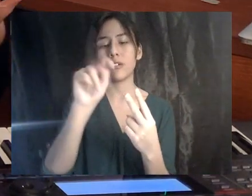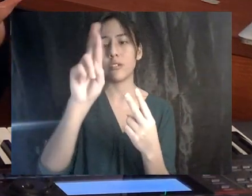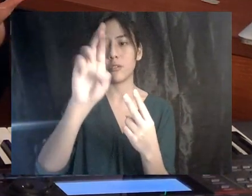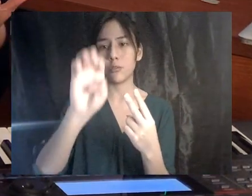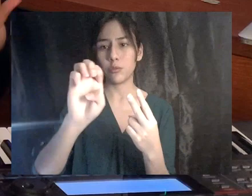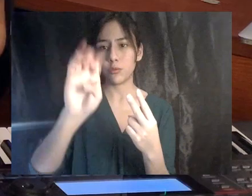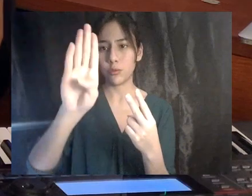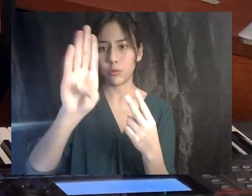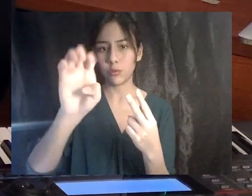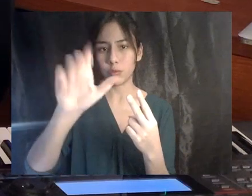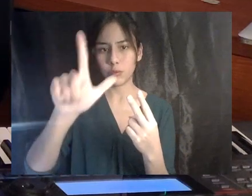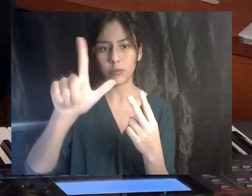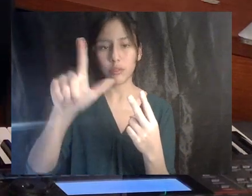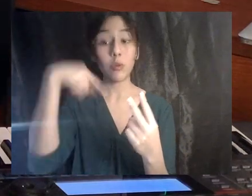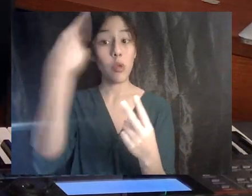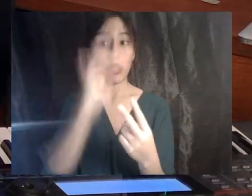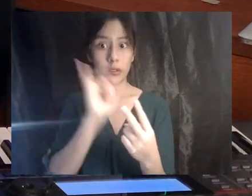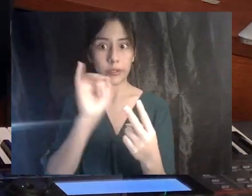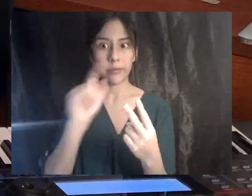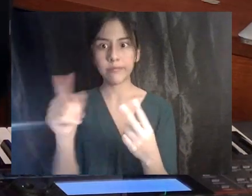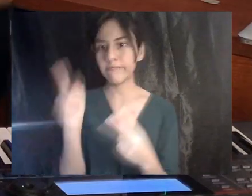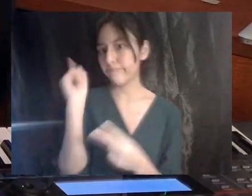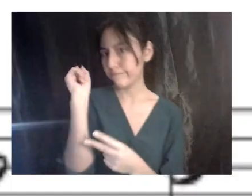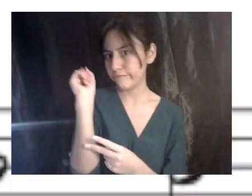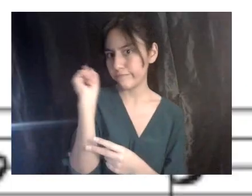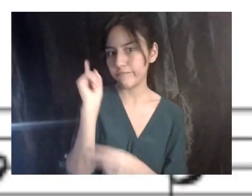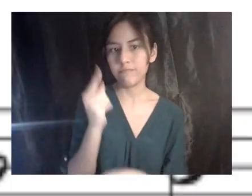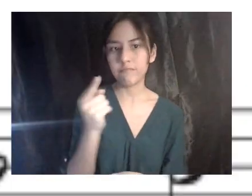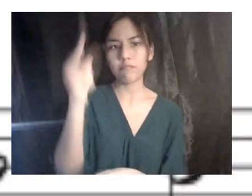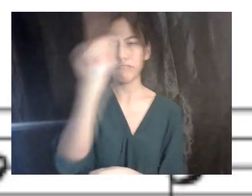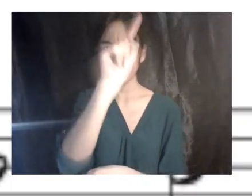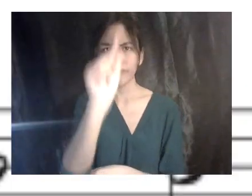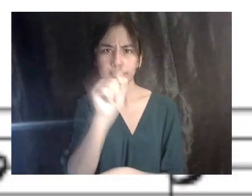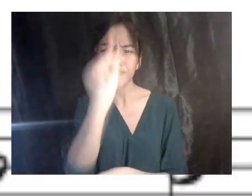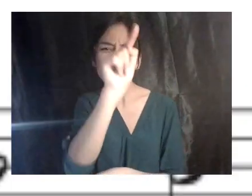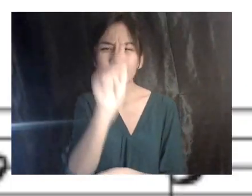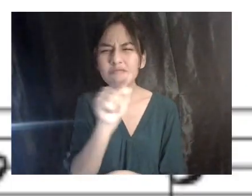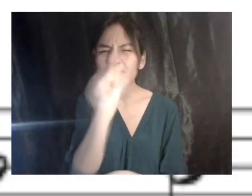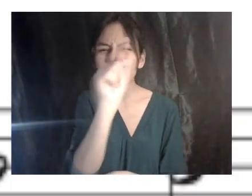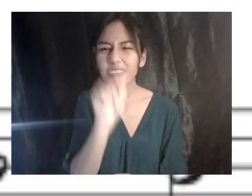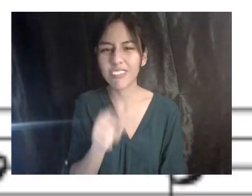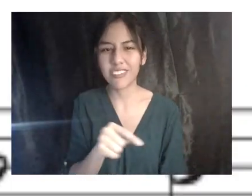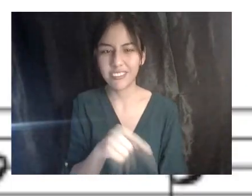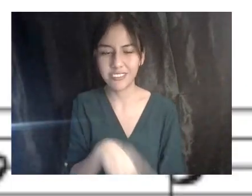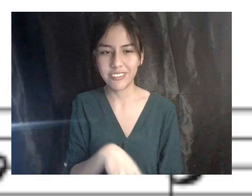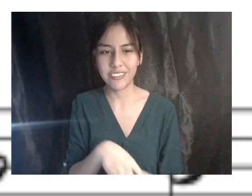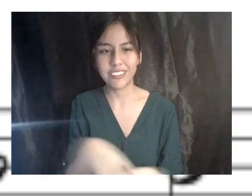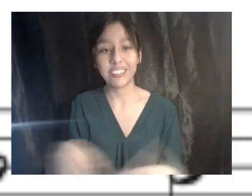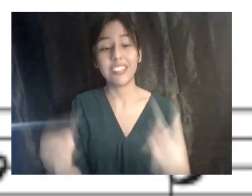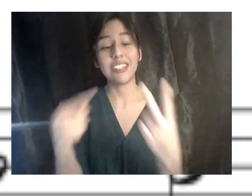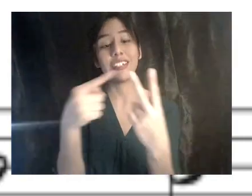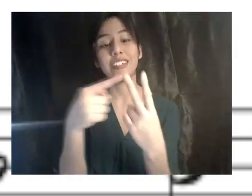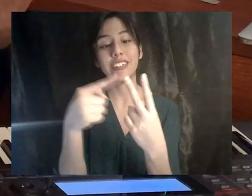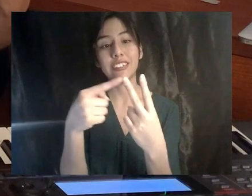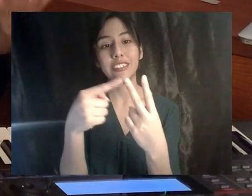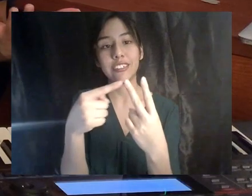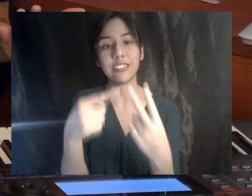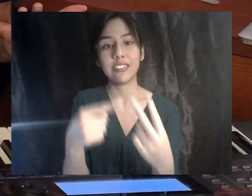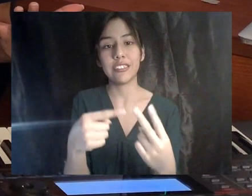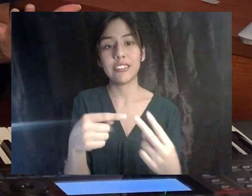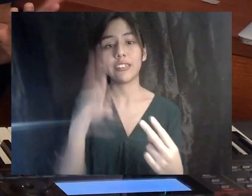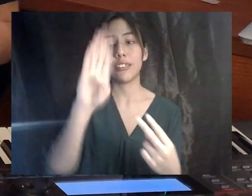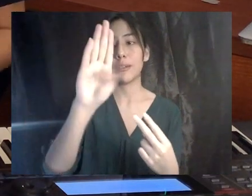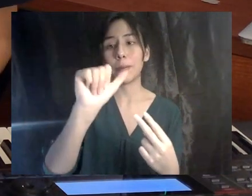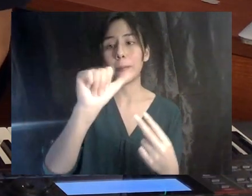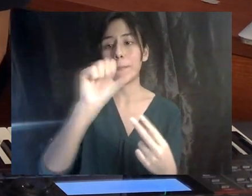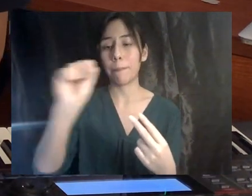treble clef, which looks like this one that we have in the back. It's that squiggly thing that you see. And we also have our bass